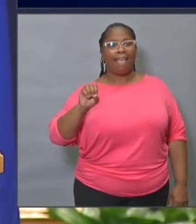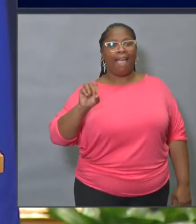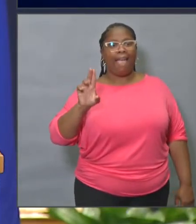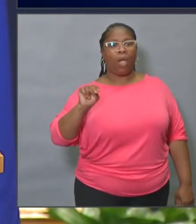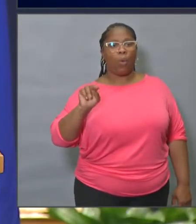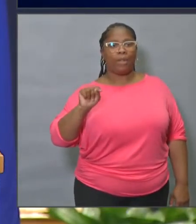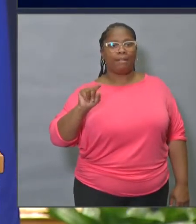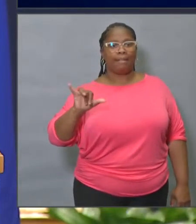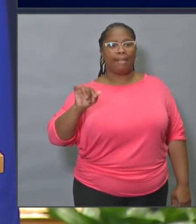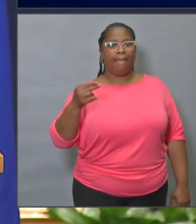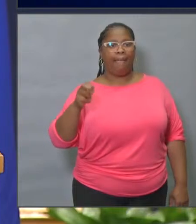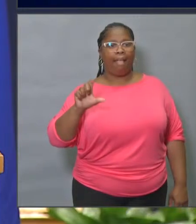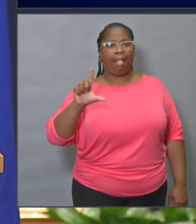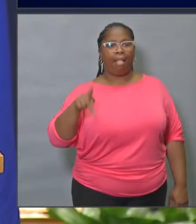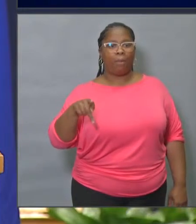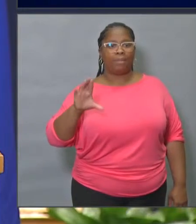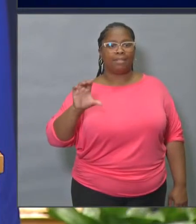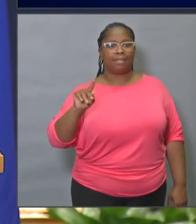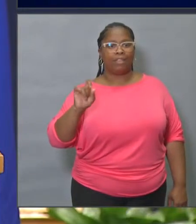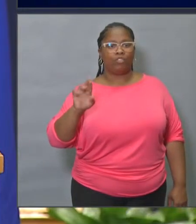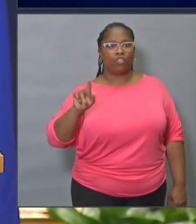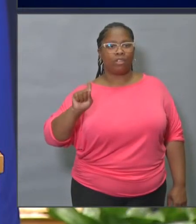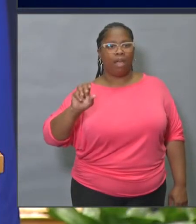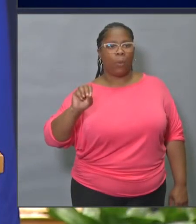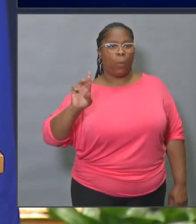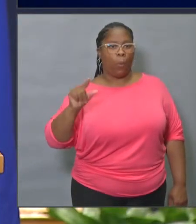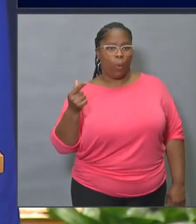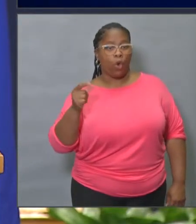lacountyhelpcenter.org or call